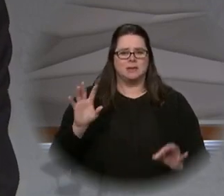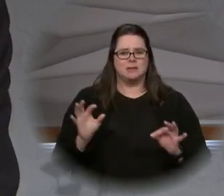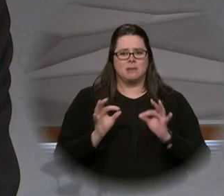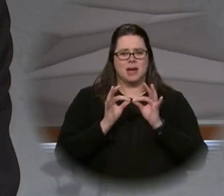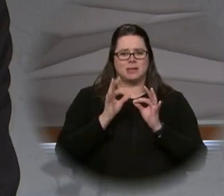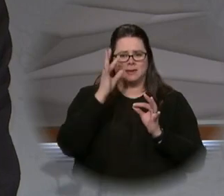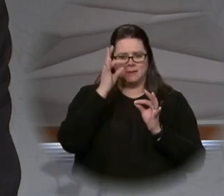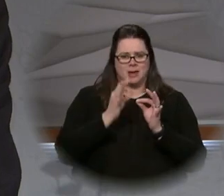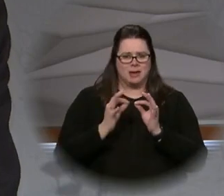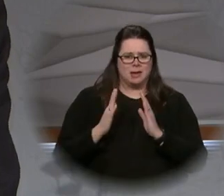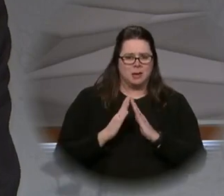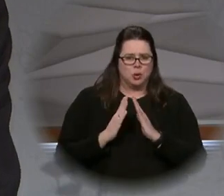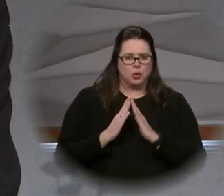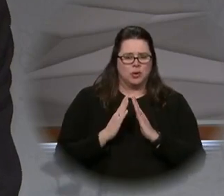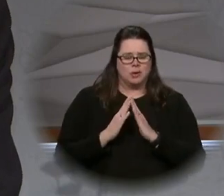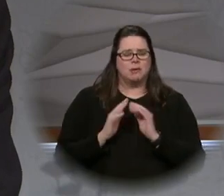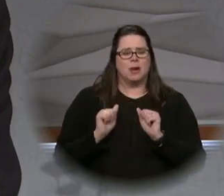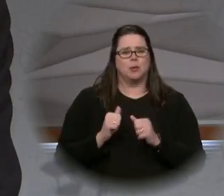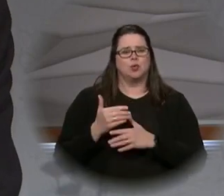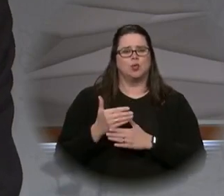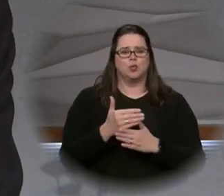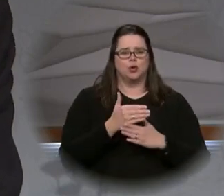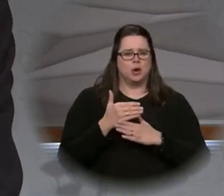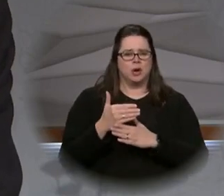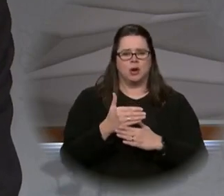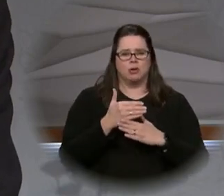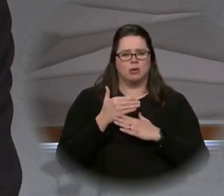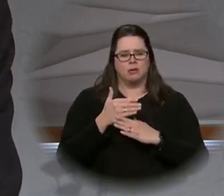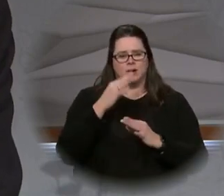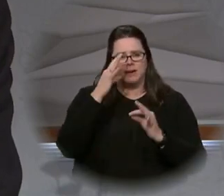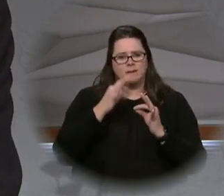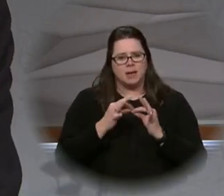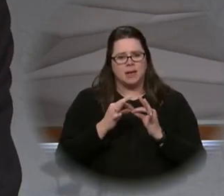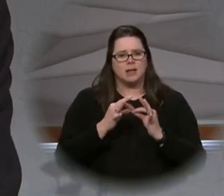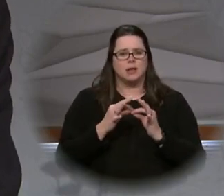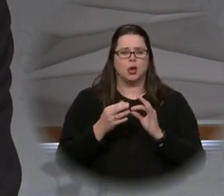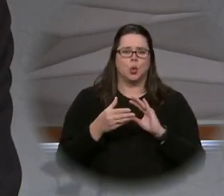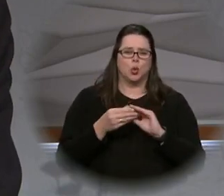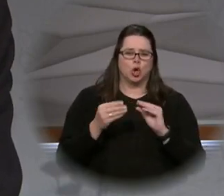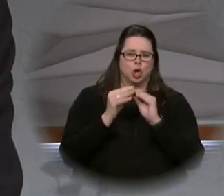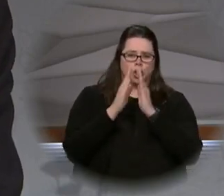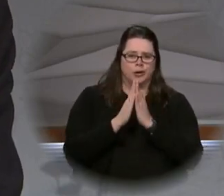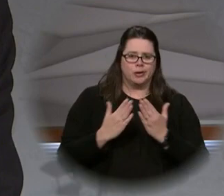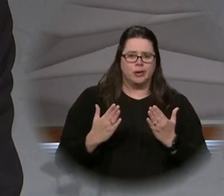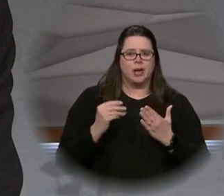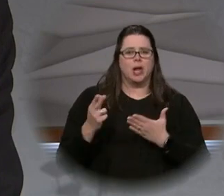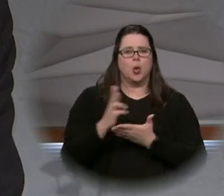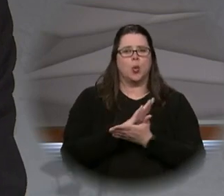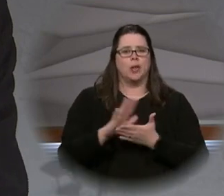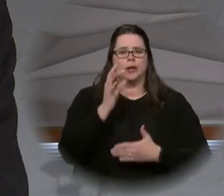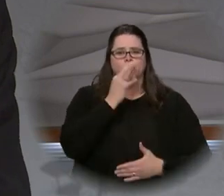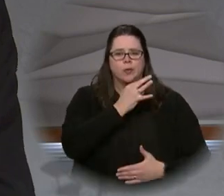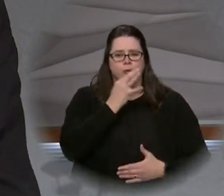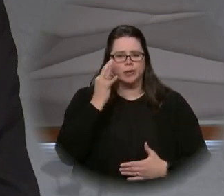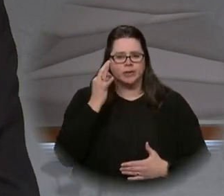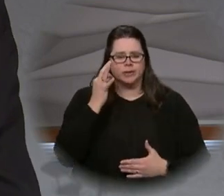faith community were able to share with us in faith, word, and Holy Eucharist.